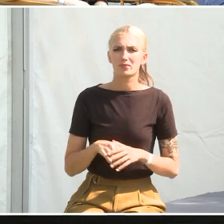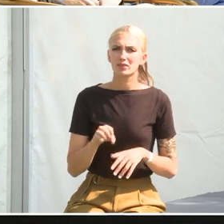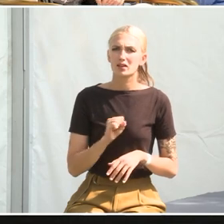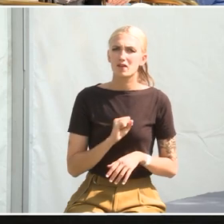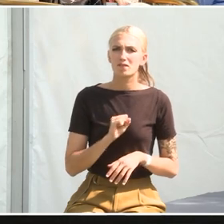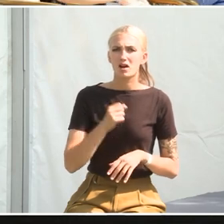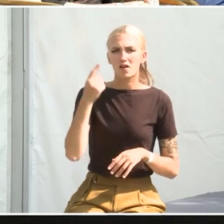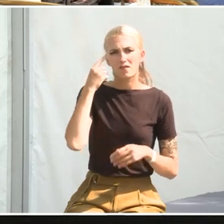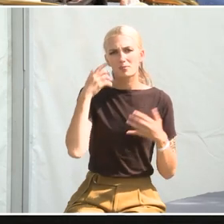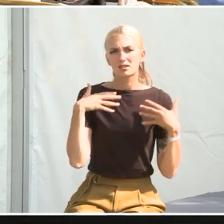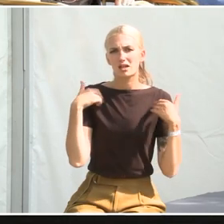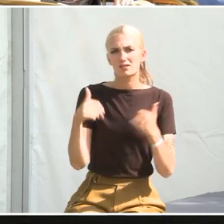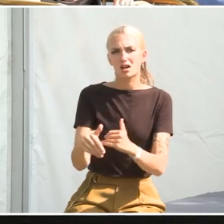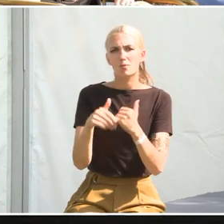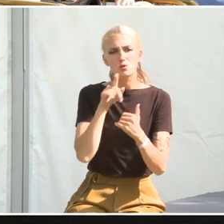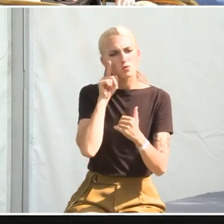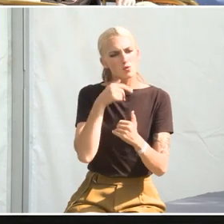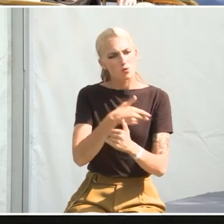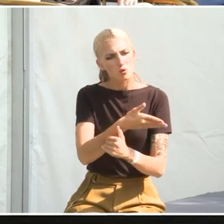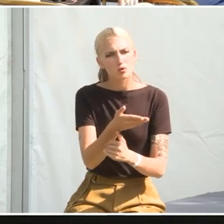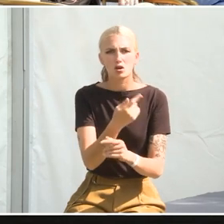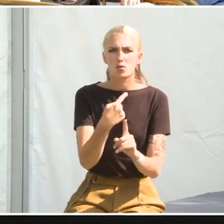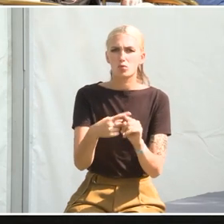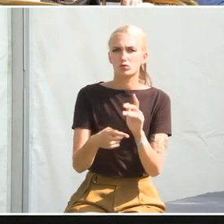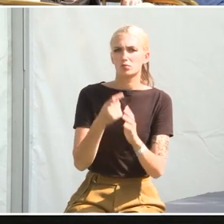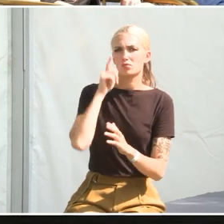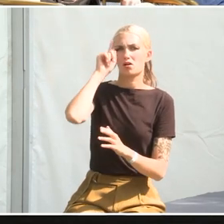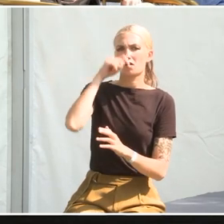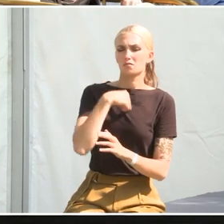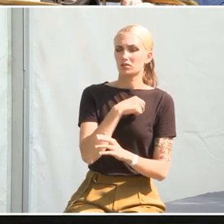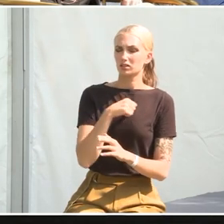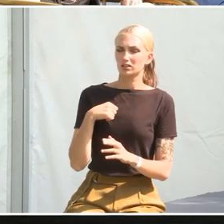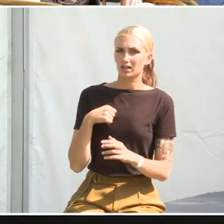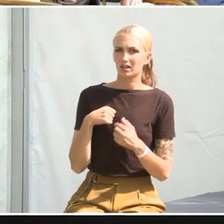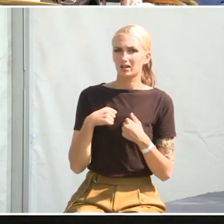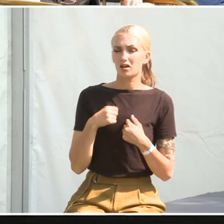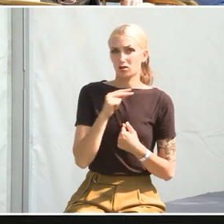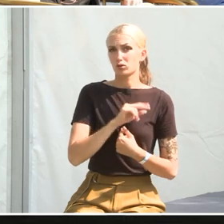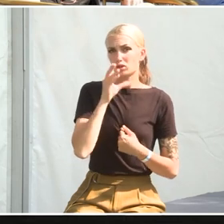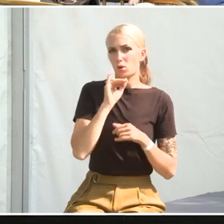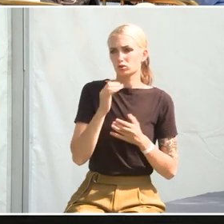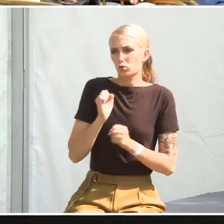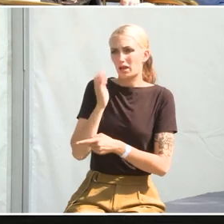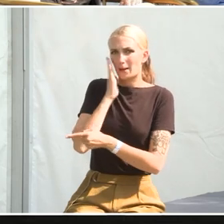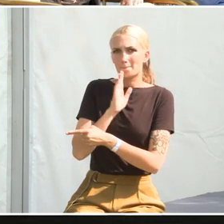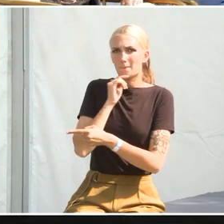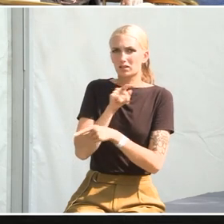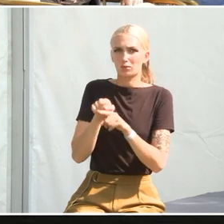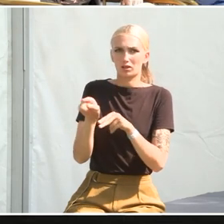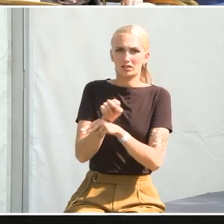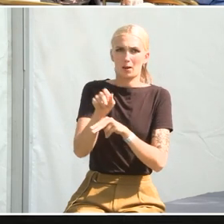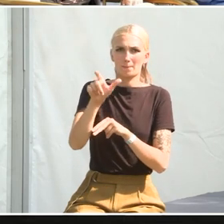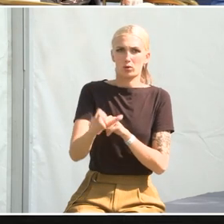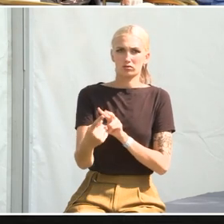the mental health help for the young people, but I also feel like I would benefit a lot when my parents would go to the therapist,